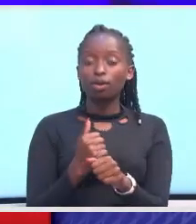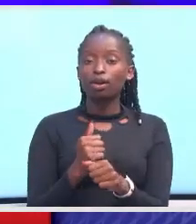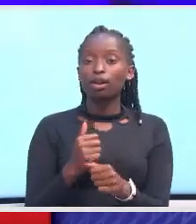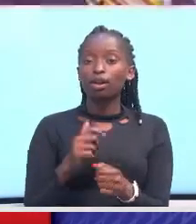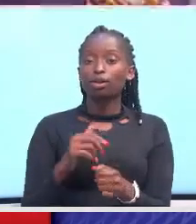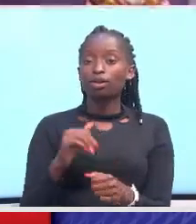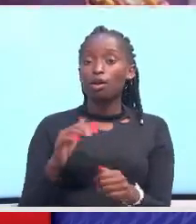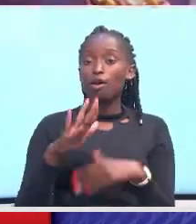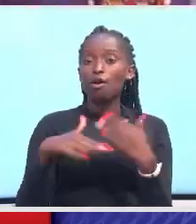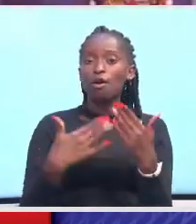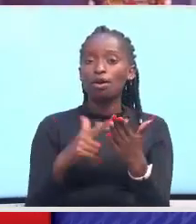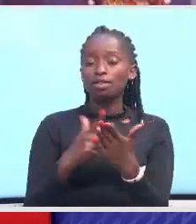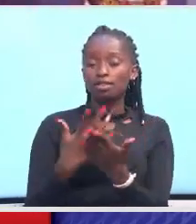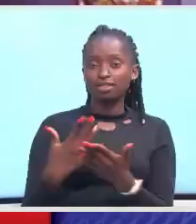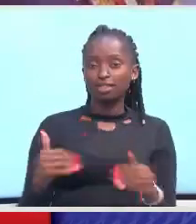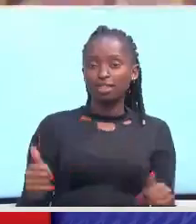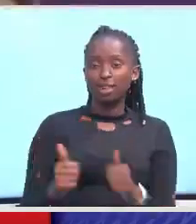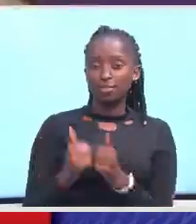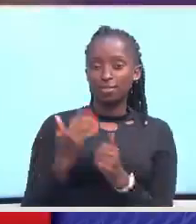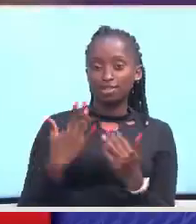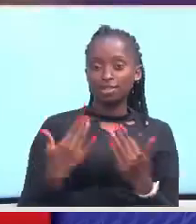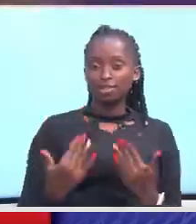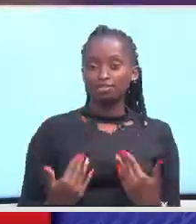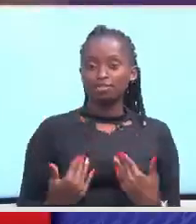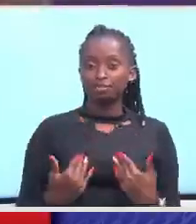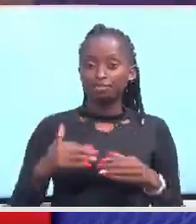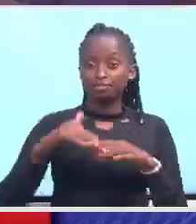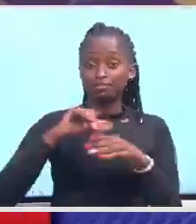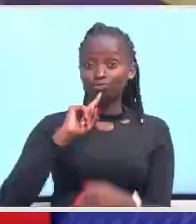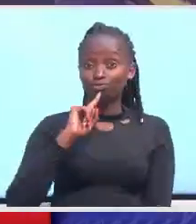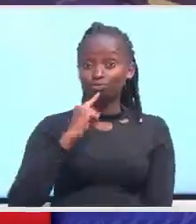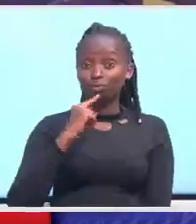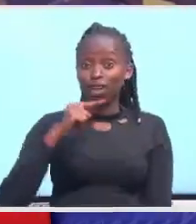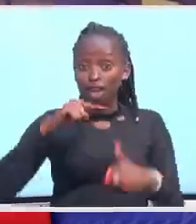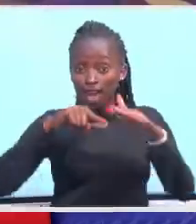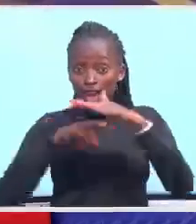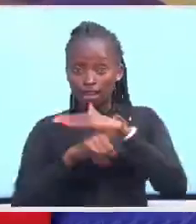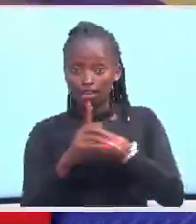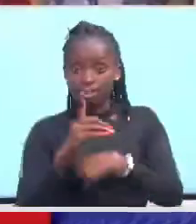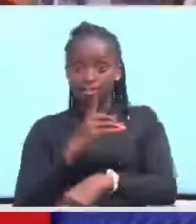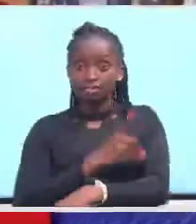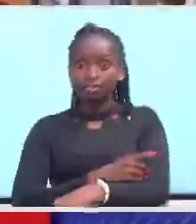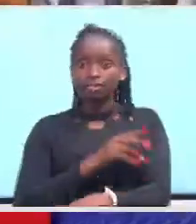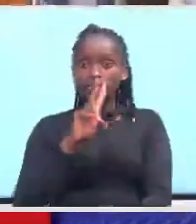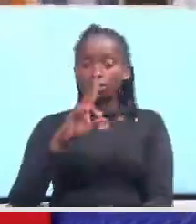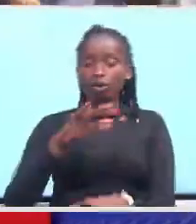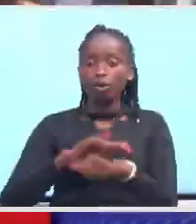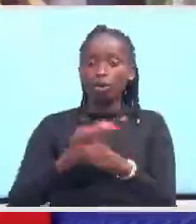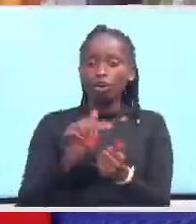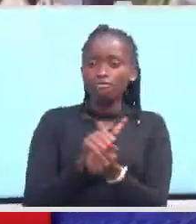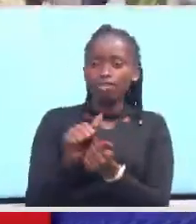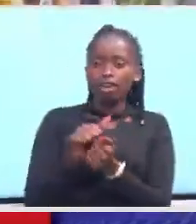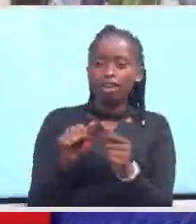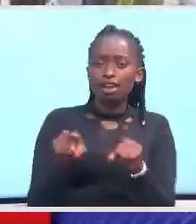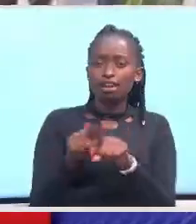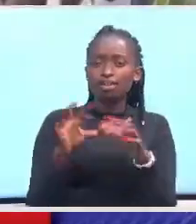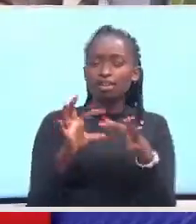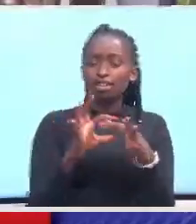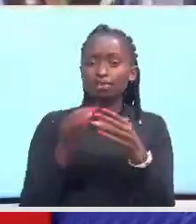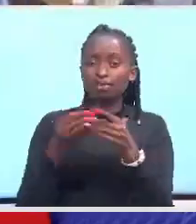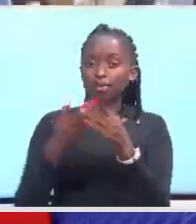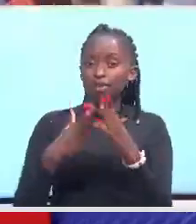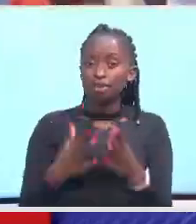details. The Tobong'u Lore festival in Turkana entered day two on Friday, and Azimio leader Raila Odinga